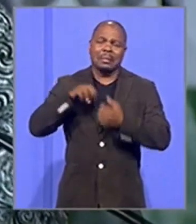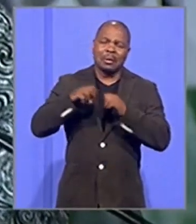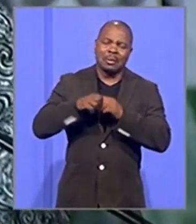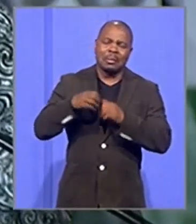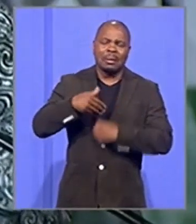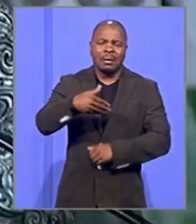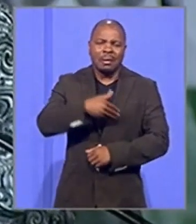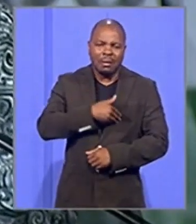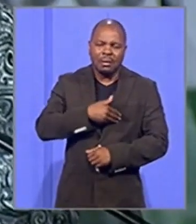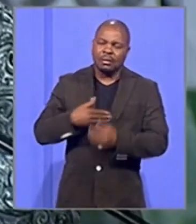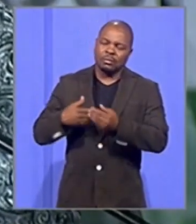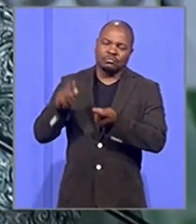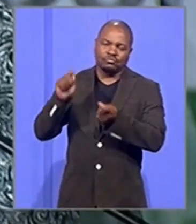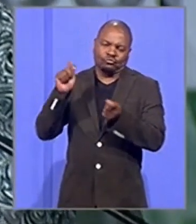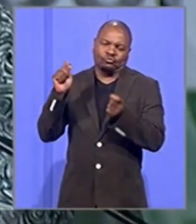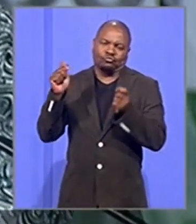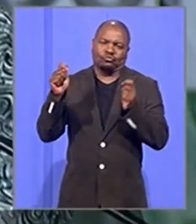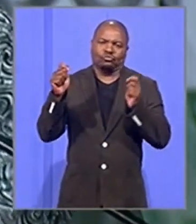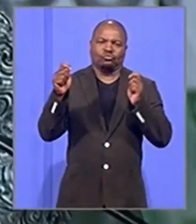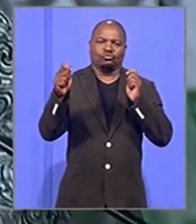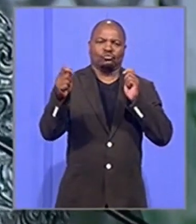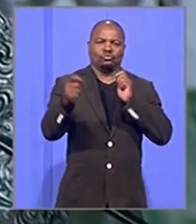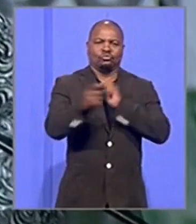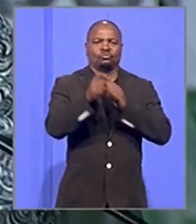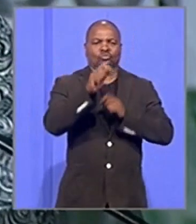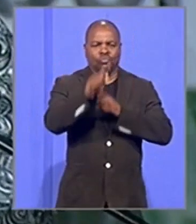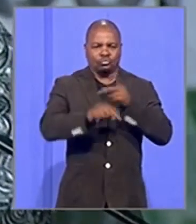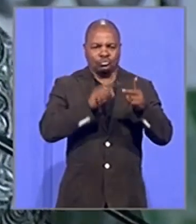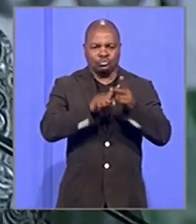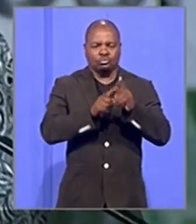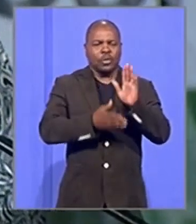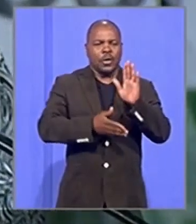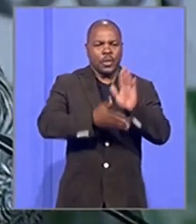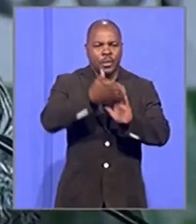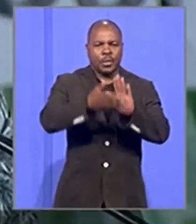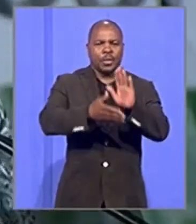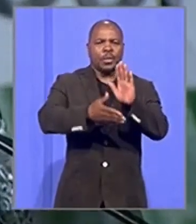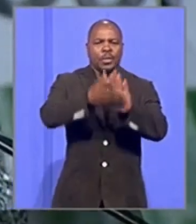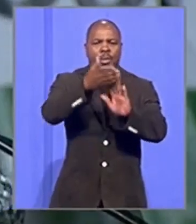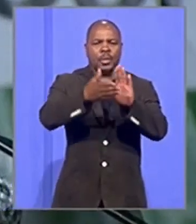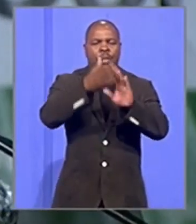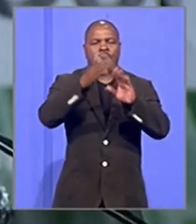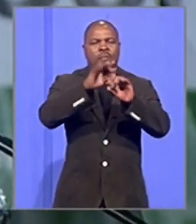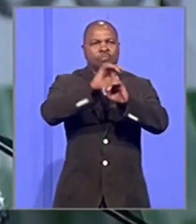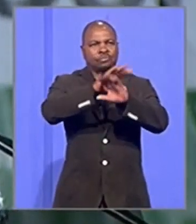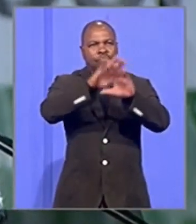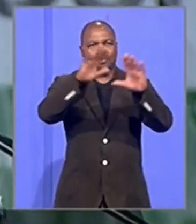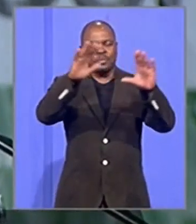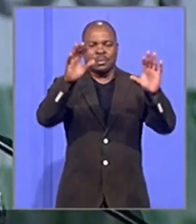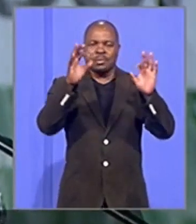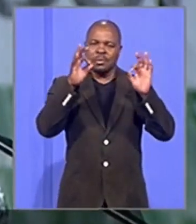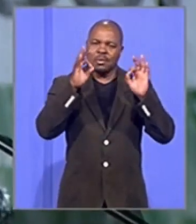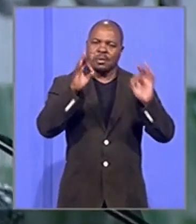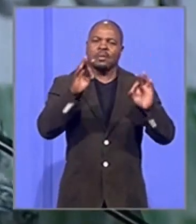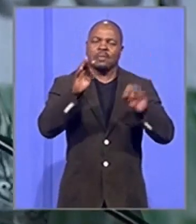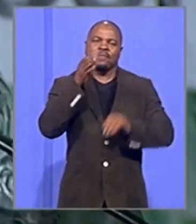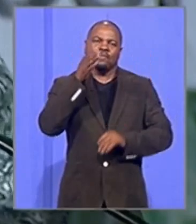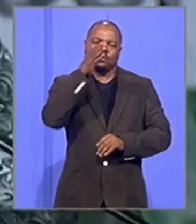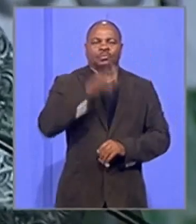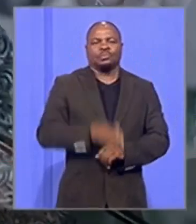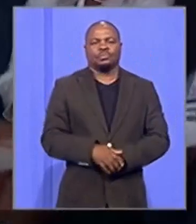are transformed into stepping stones towards a brighter and a more compassionate